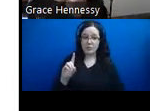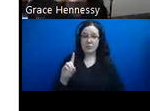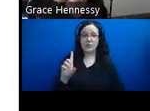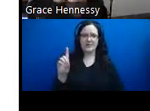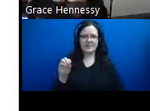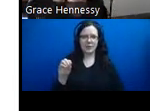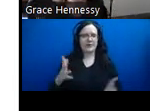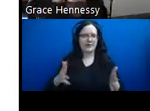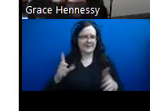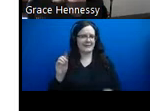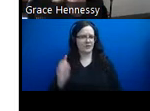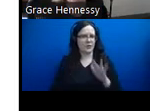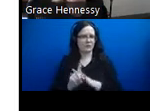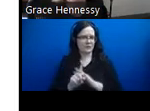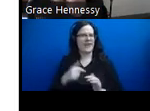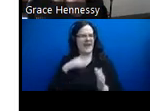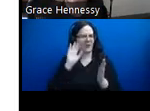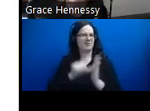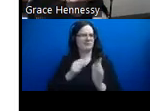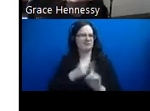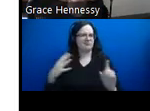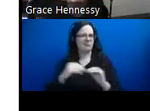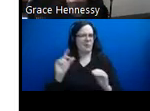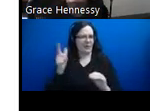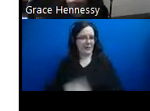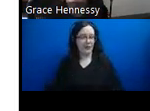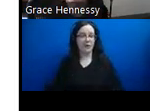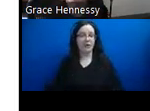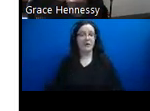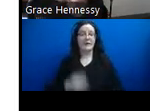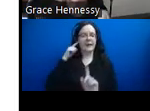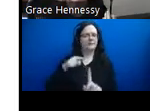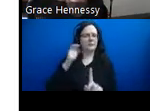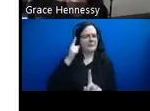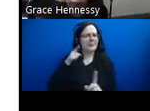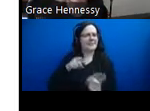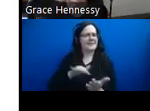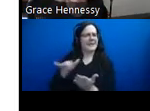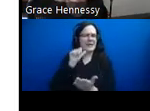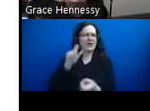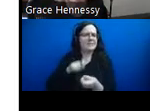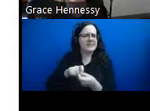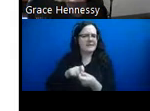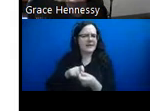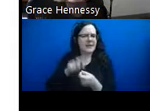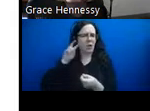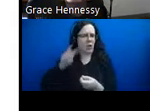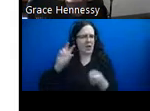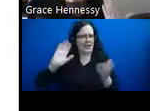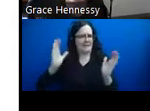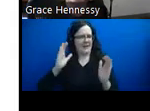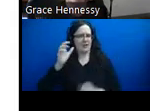bit later, but do want to point out that in this study, and they were not looking at gender in particular, there was this finding that female gender